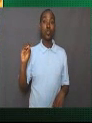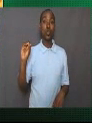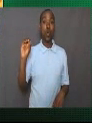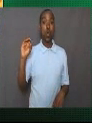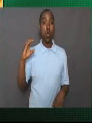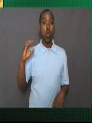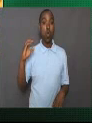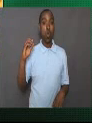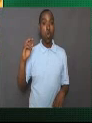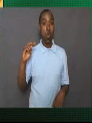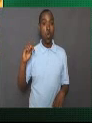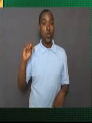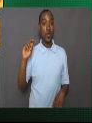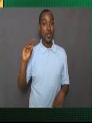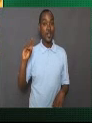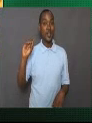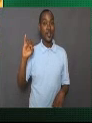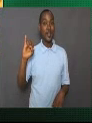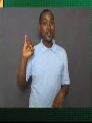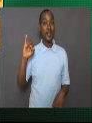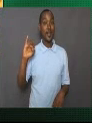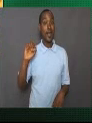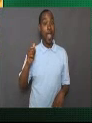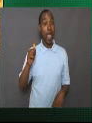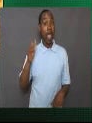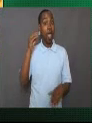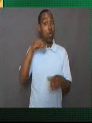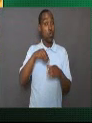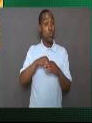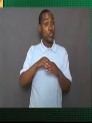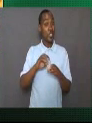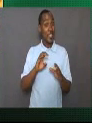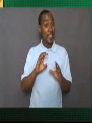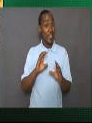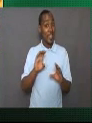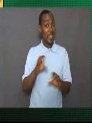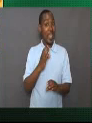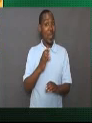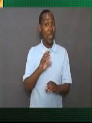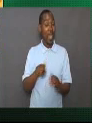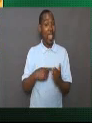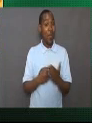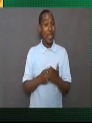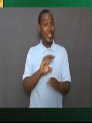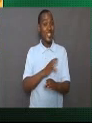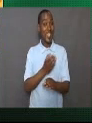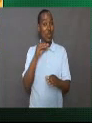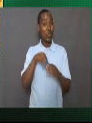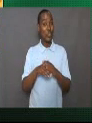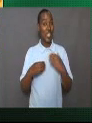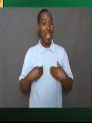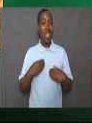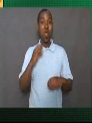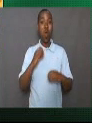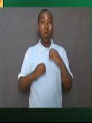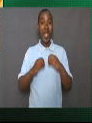Mitochondria are one of the cell's organelles. An organelle is a